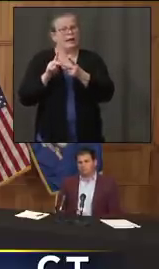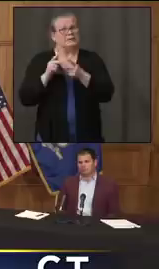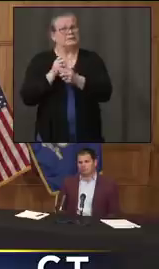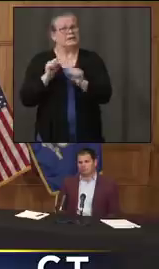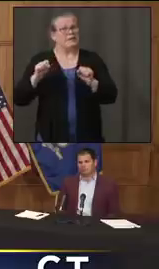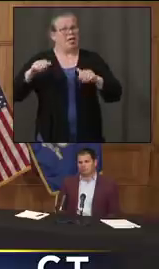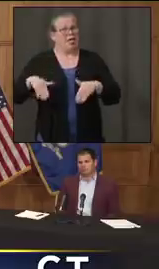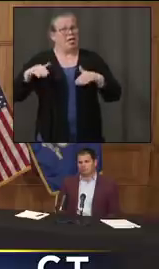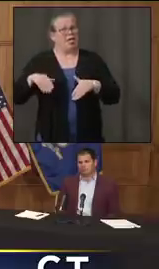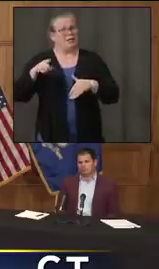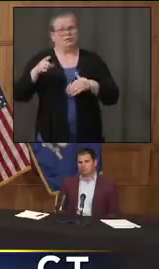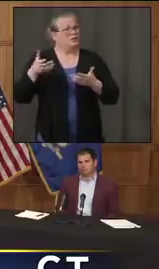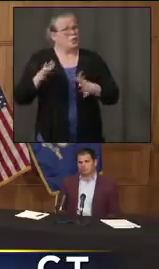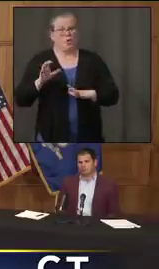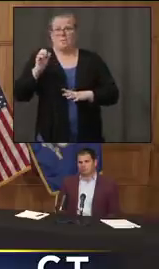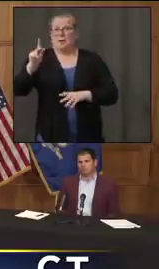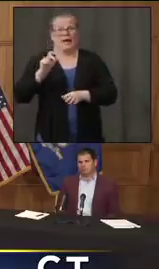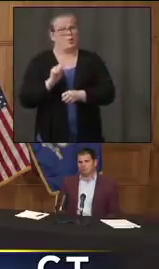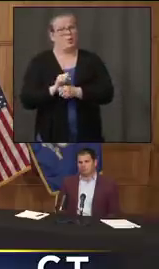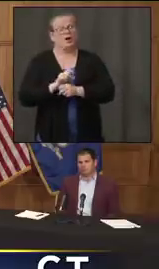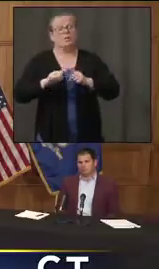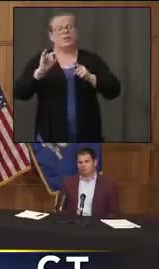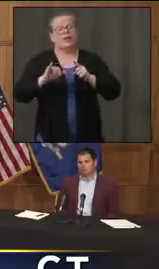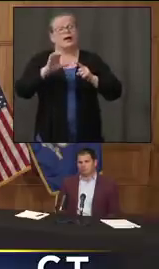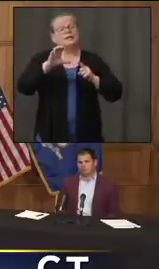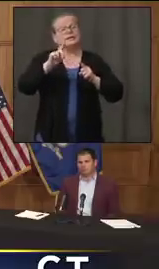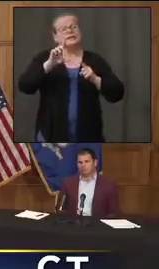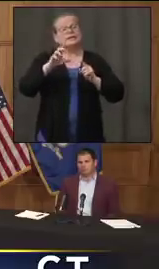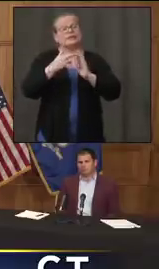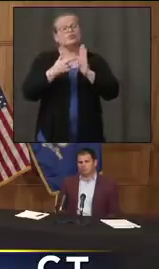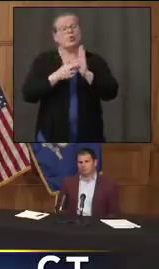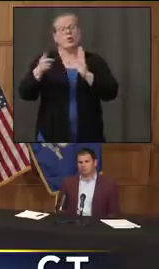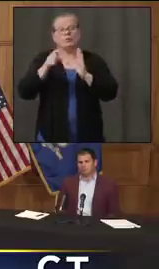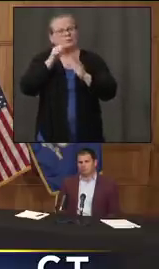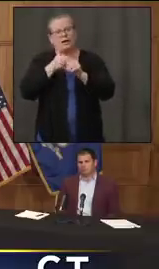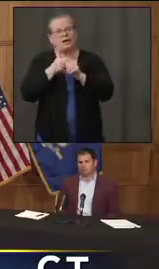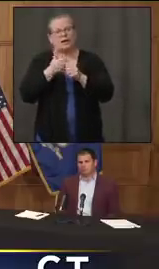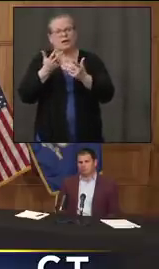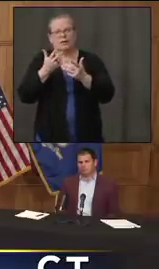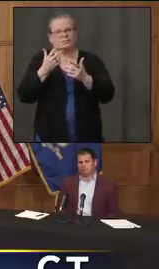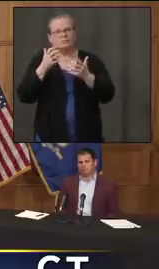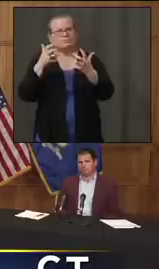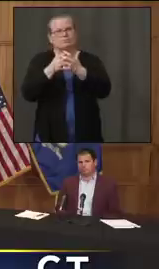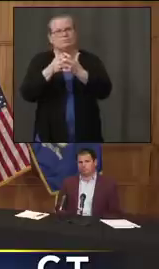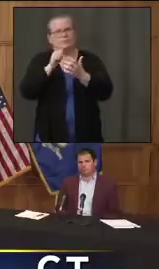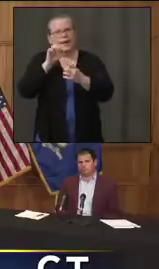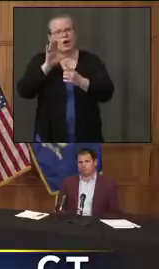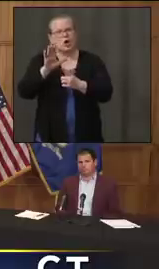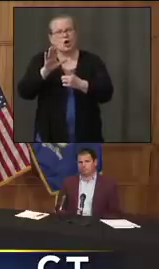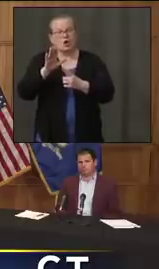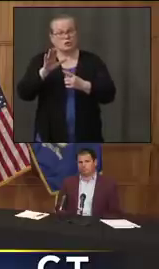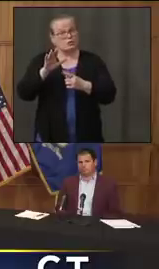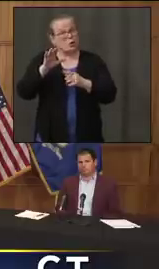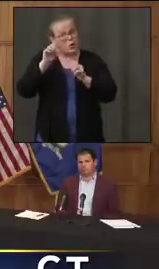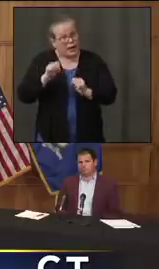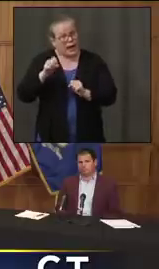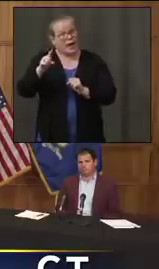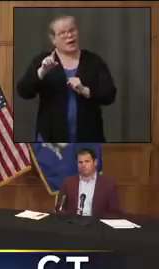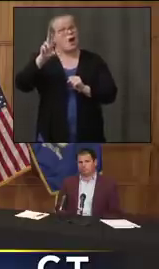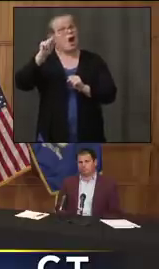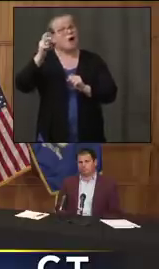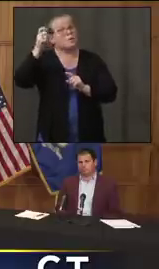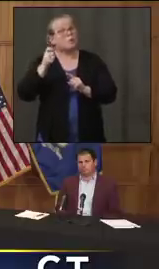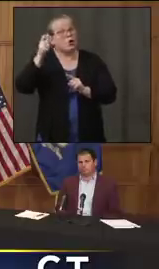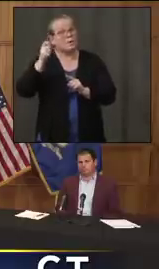partial unemployment if you choose to come in to work at a hair salon or one of these retail stores extremely